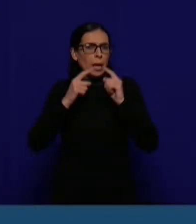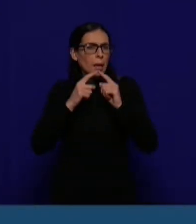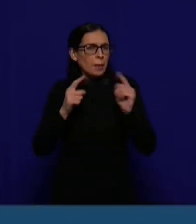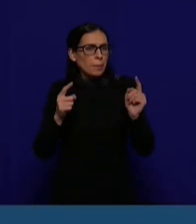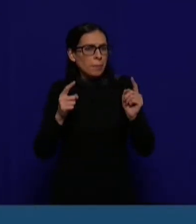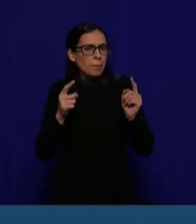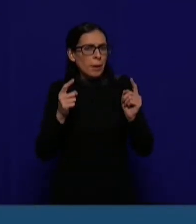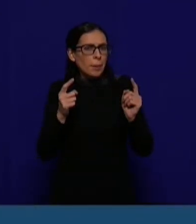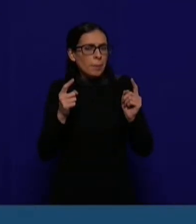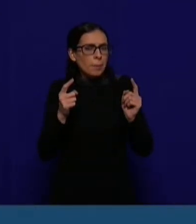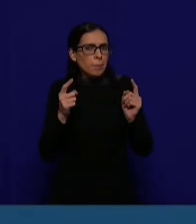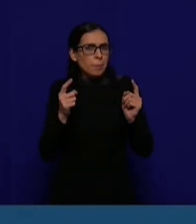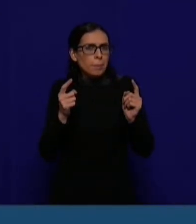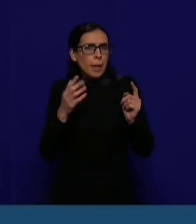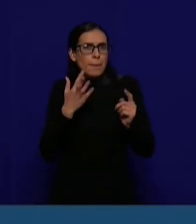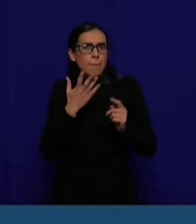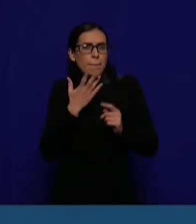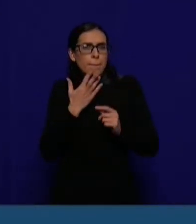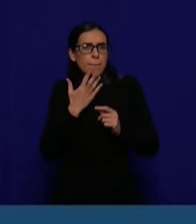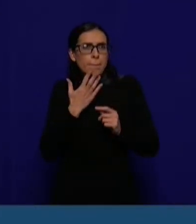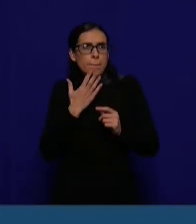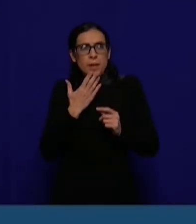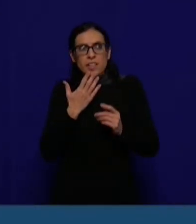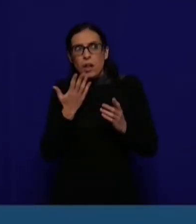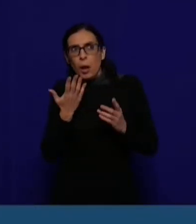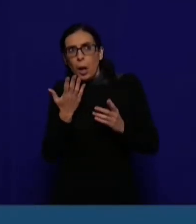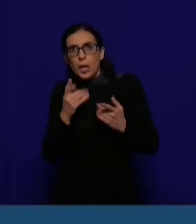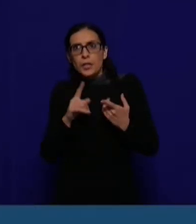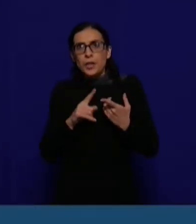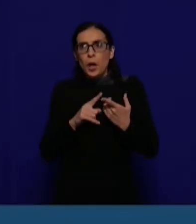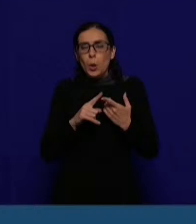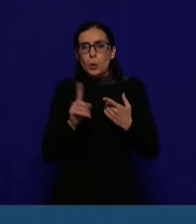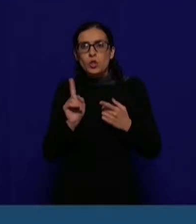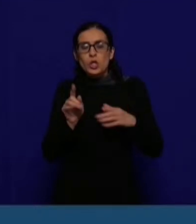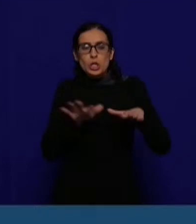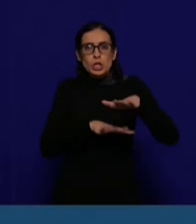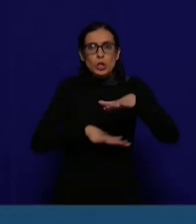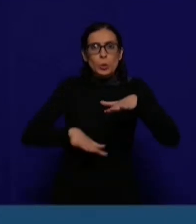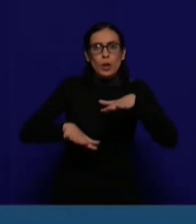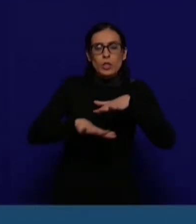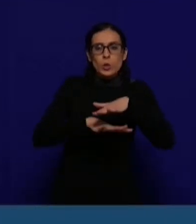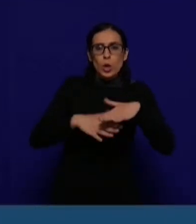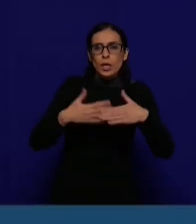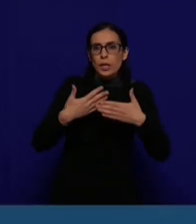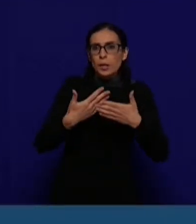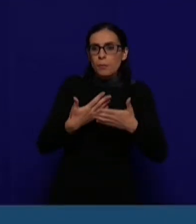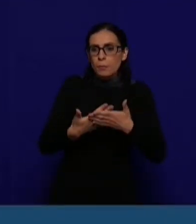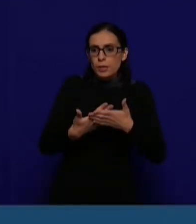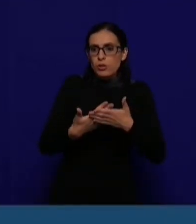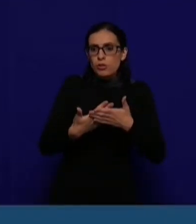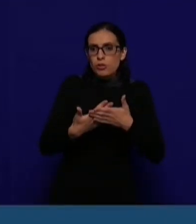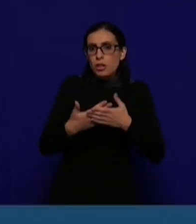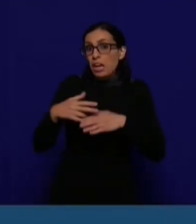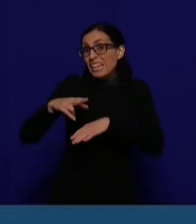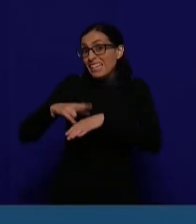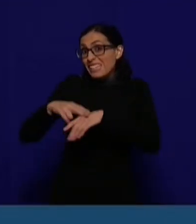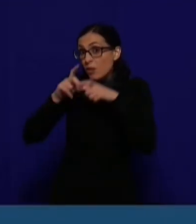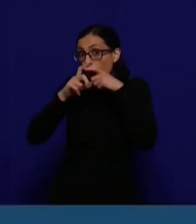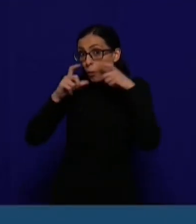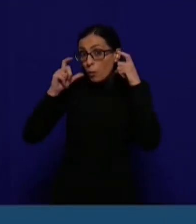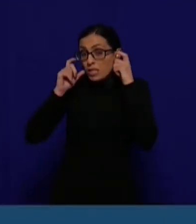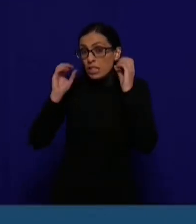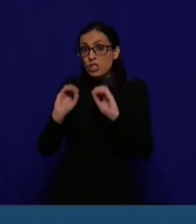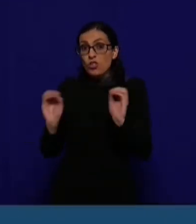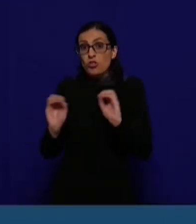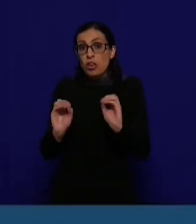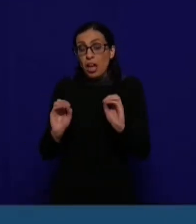dawk il-parametri u dak l-istadju meta se jkollna l-parir li l-maskri nistgħu ma nilbsuhomx,